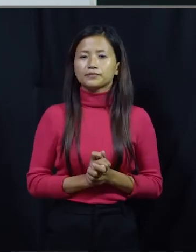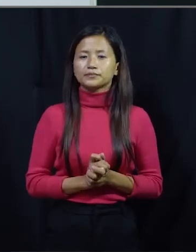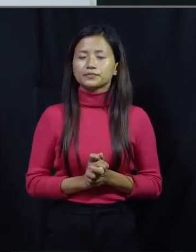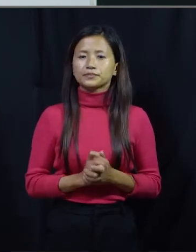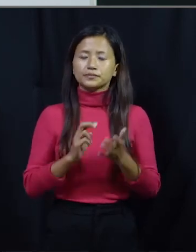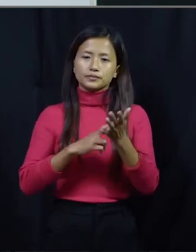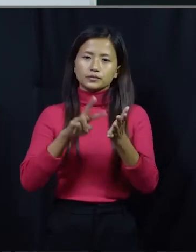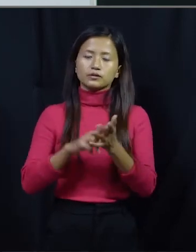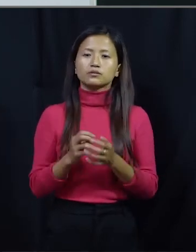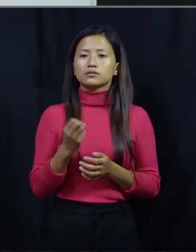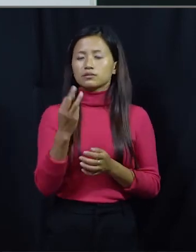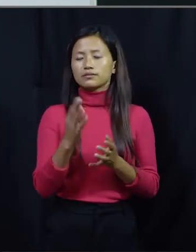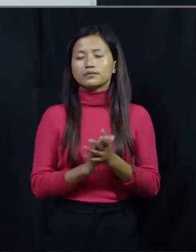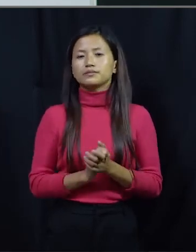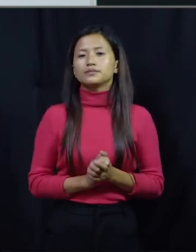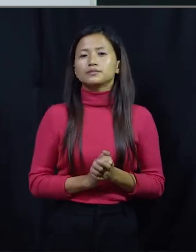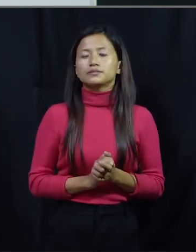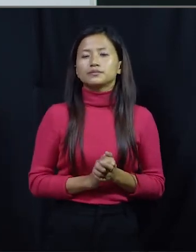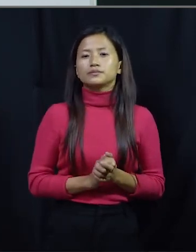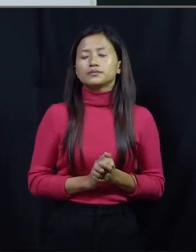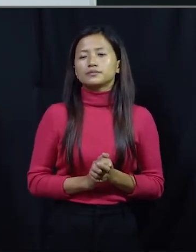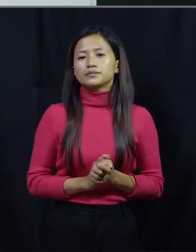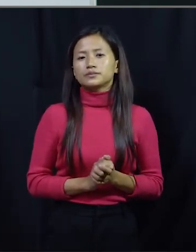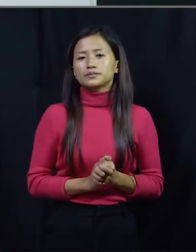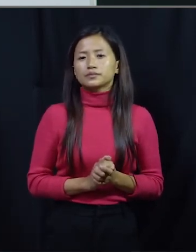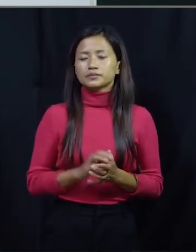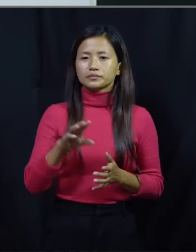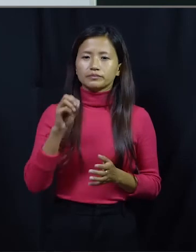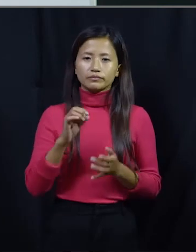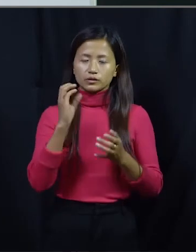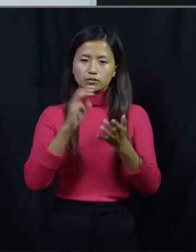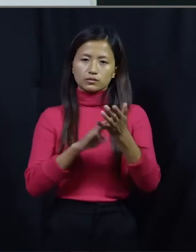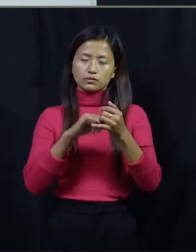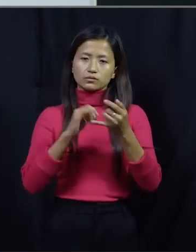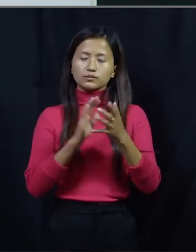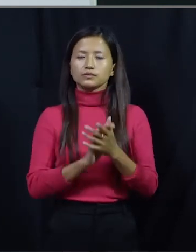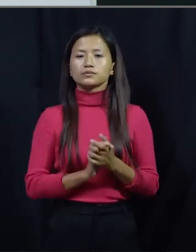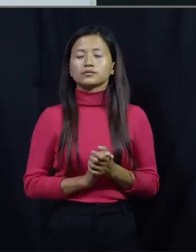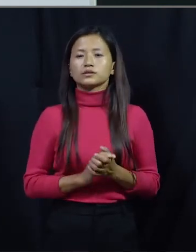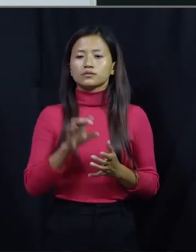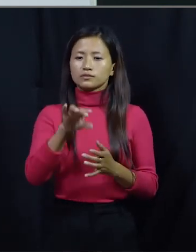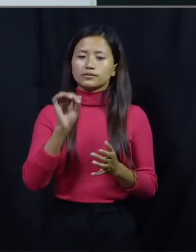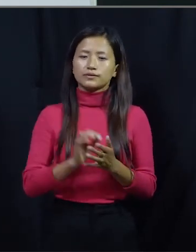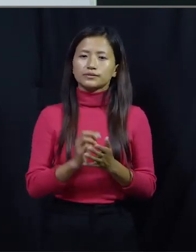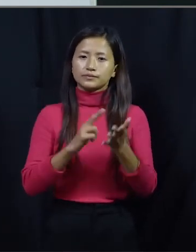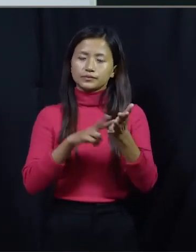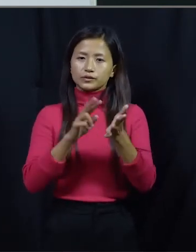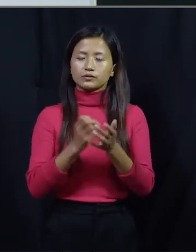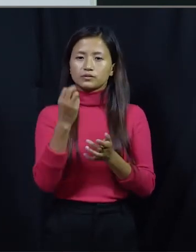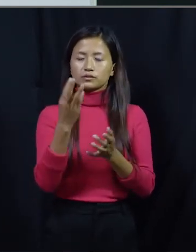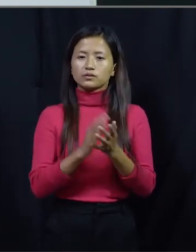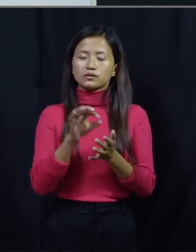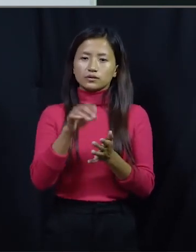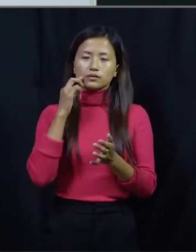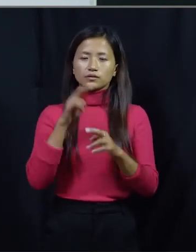not a natural number. It is not a natural number, so we cannot consider this. If we can find out a natural number and if